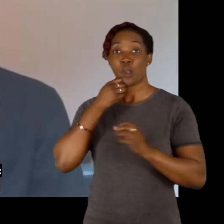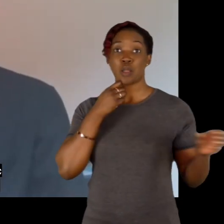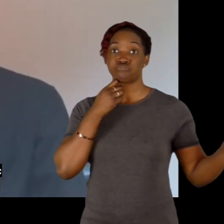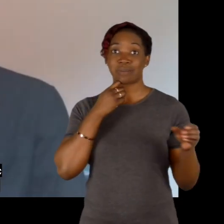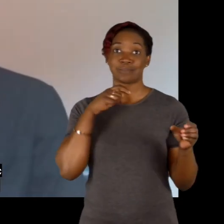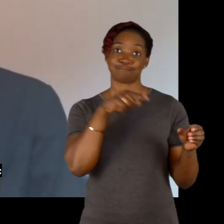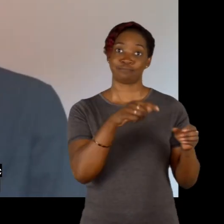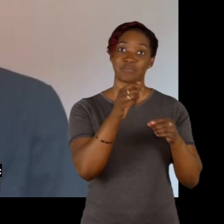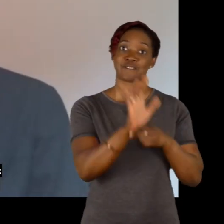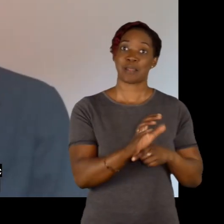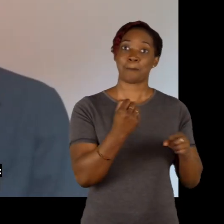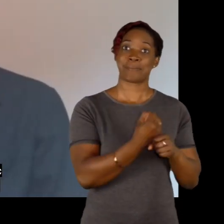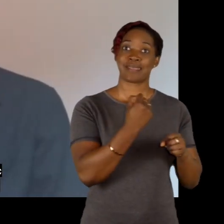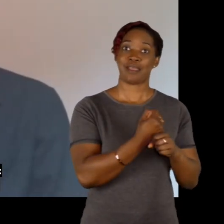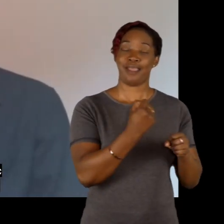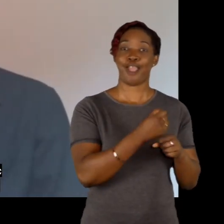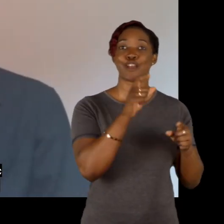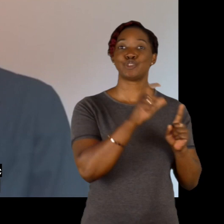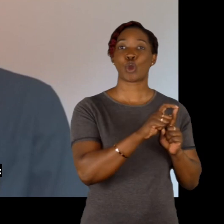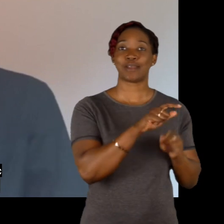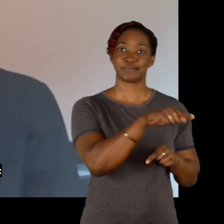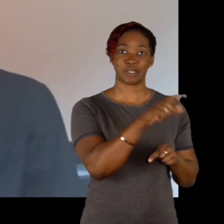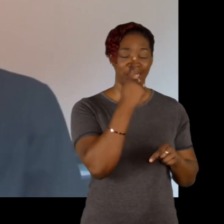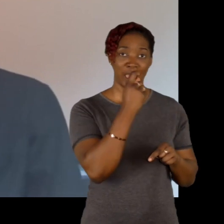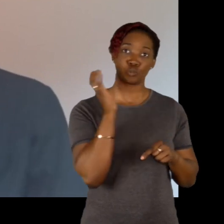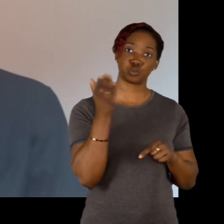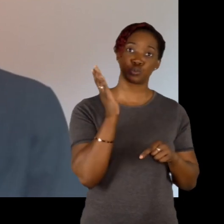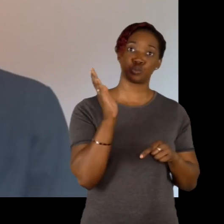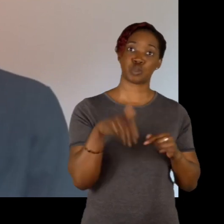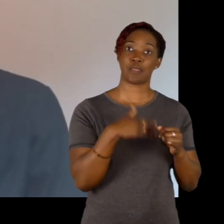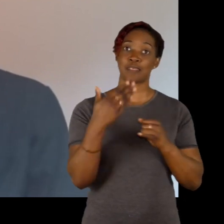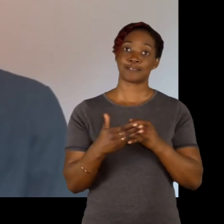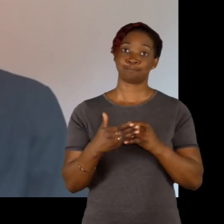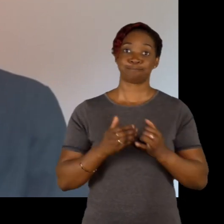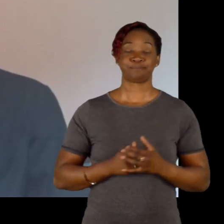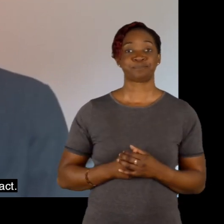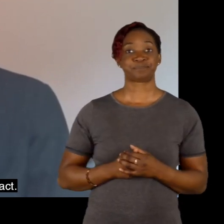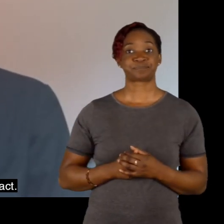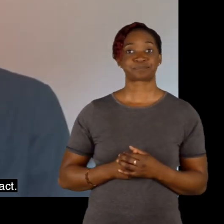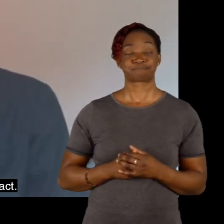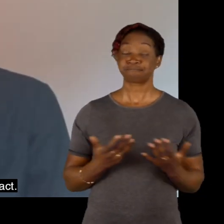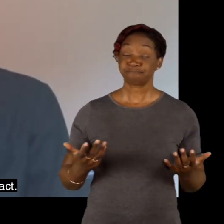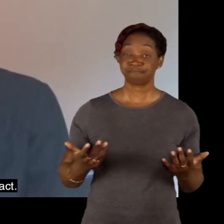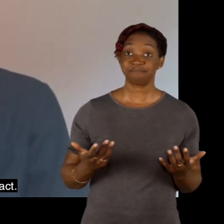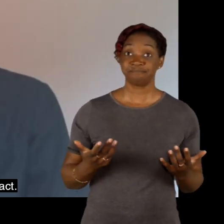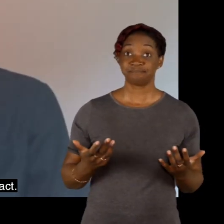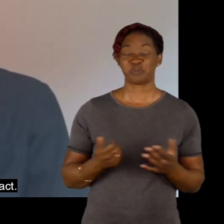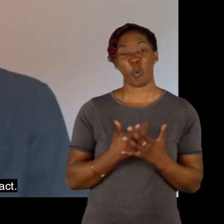in our fantastic filmmaker, Duncan Forbes, to have a little talk about that at the end.